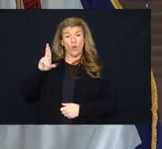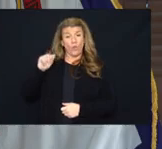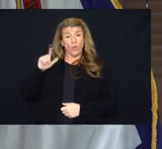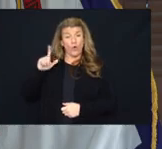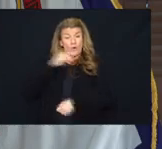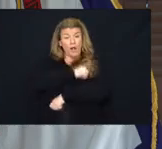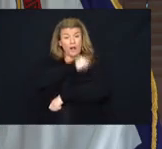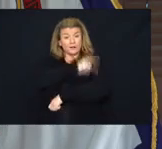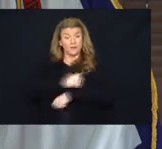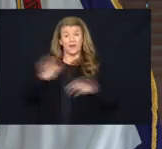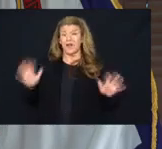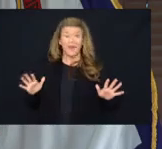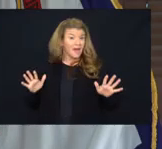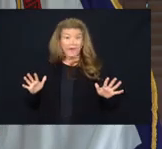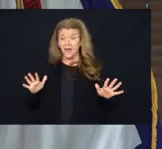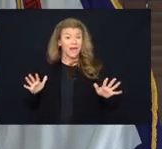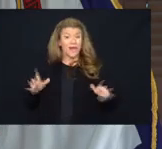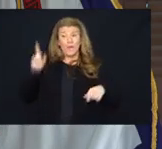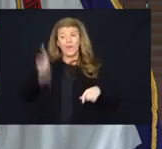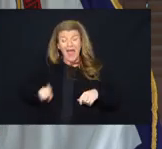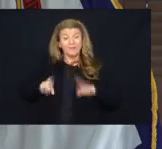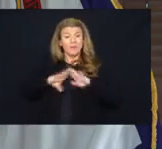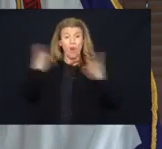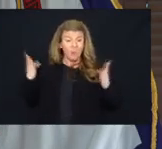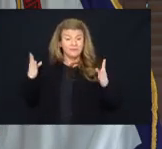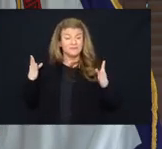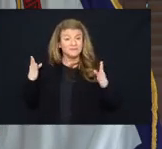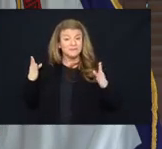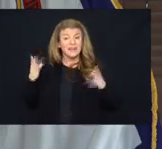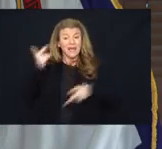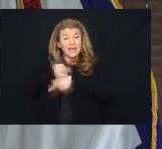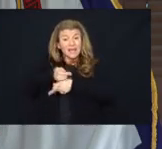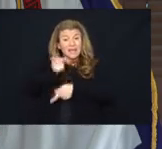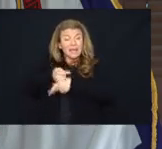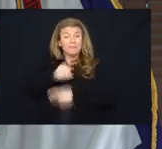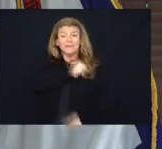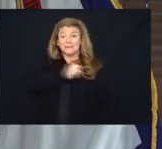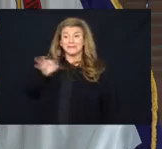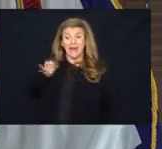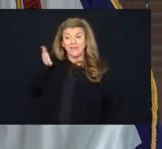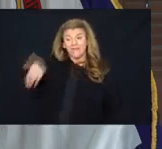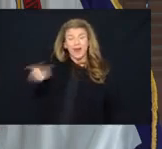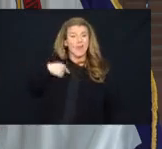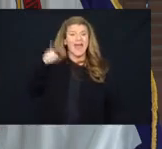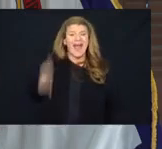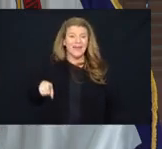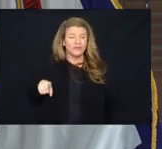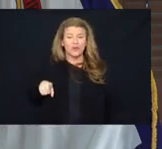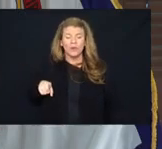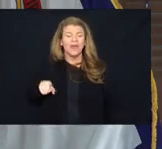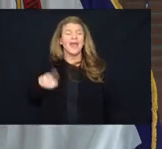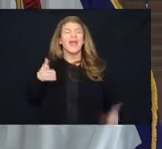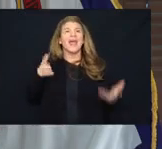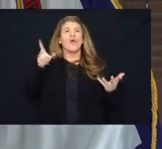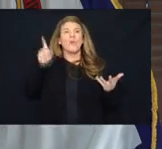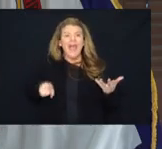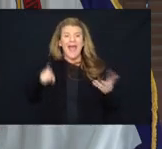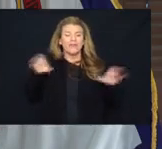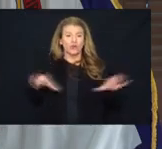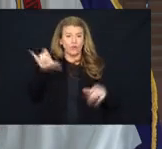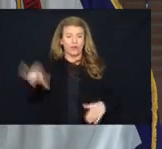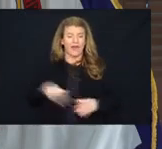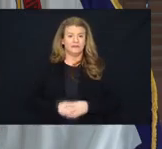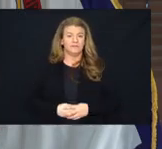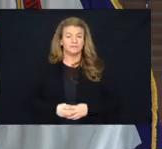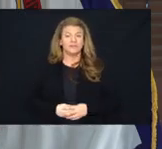are destitute to keep the doors open as far as staffing, and absolutely we have got to do that.